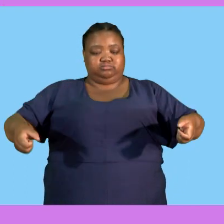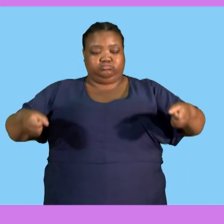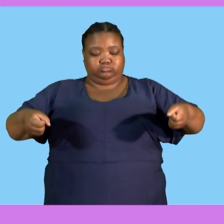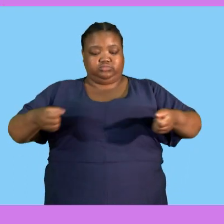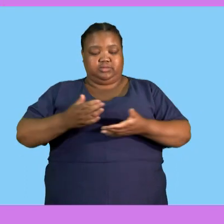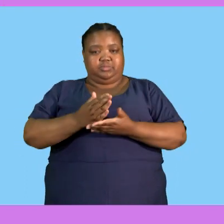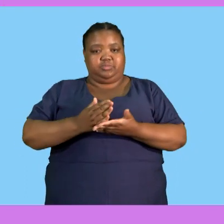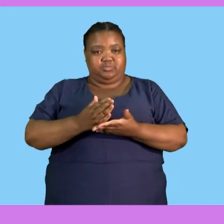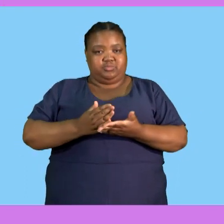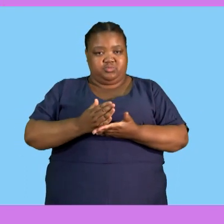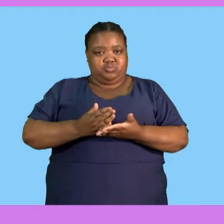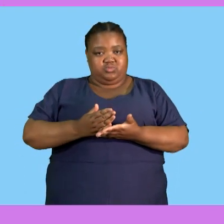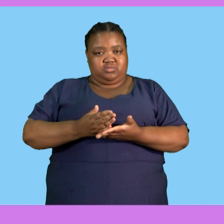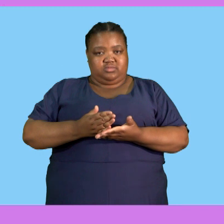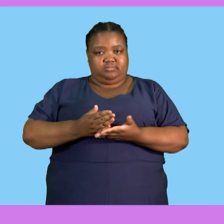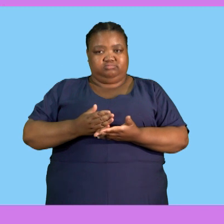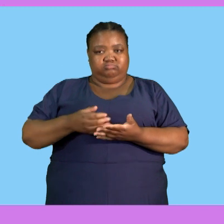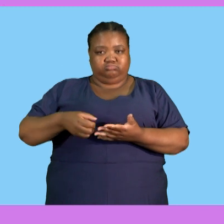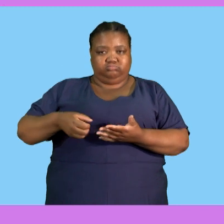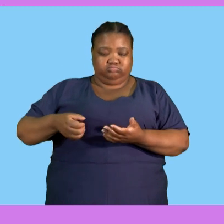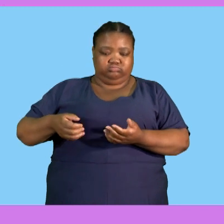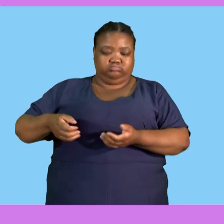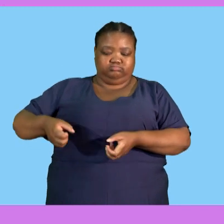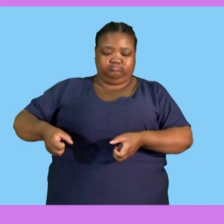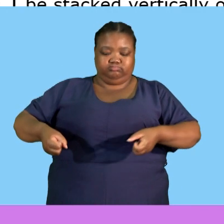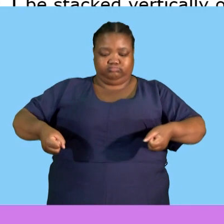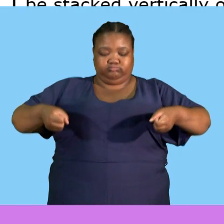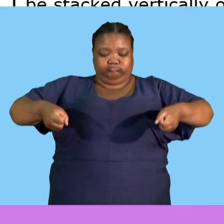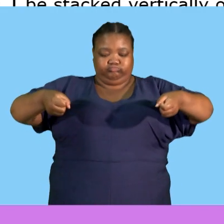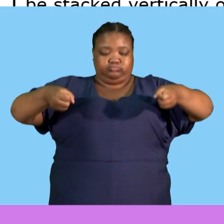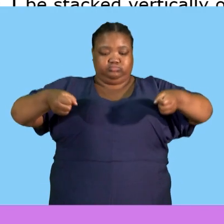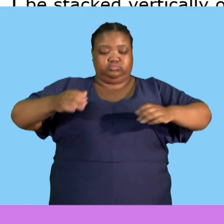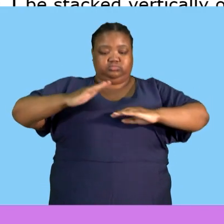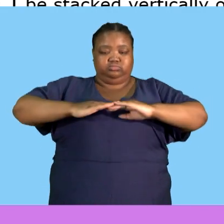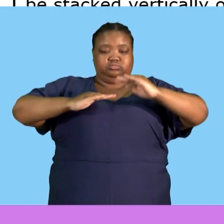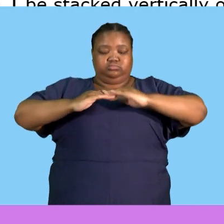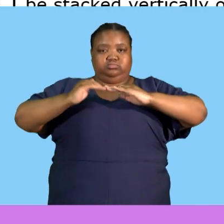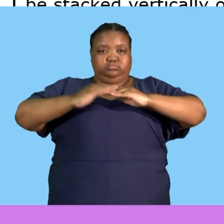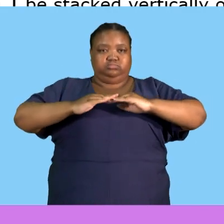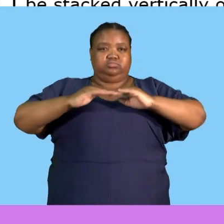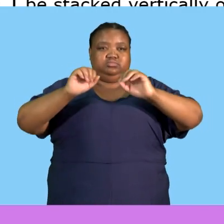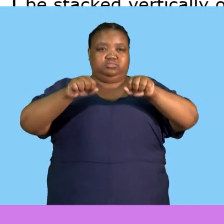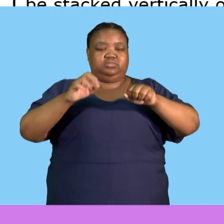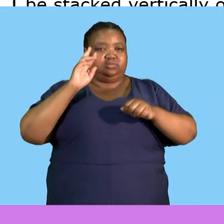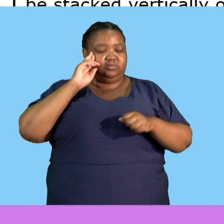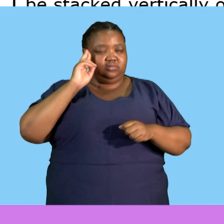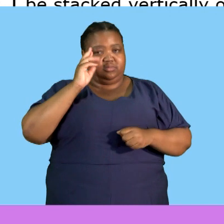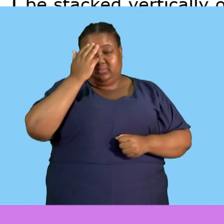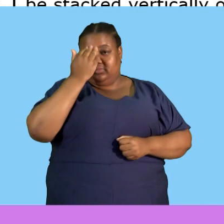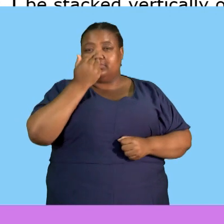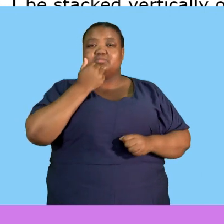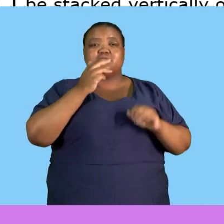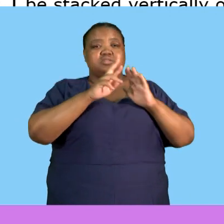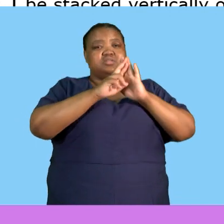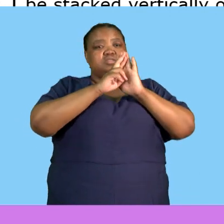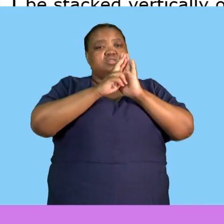crates being stacked on top of each other in a vertical way. So let's look at what we need to answer. Remember on